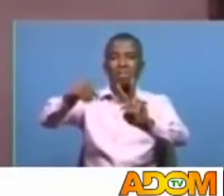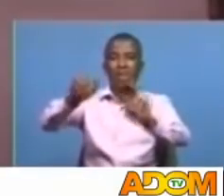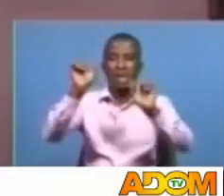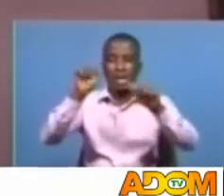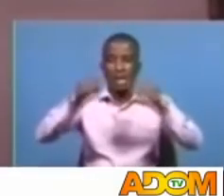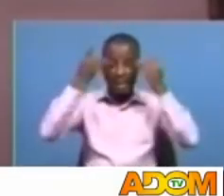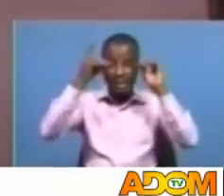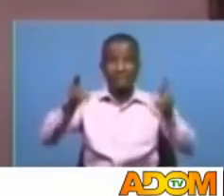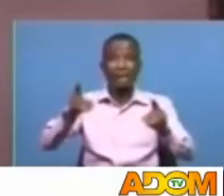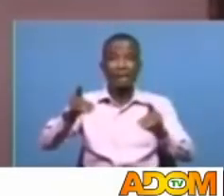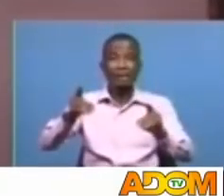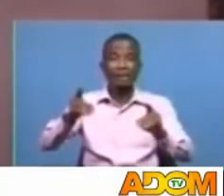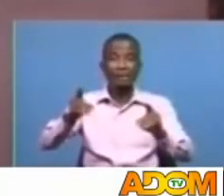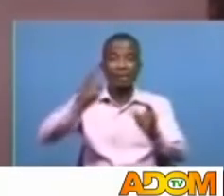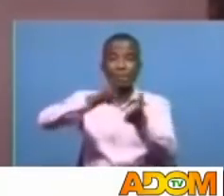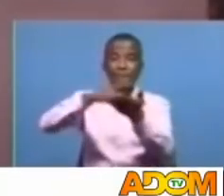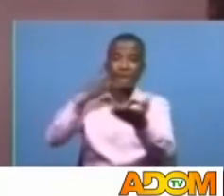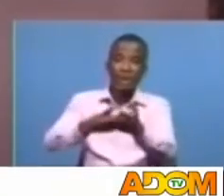under the law.